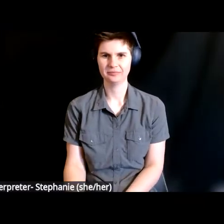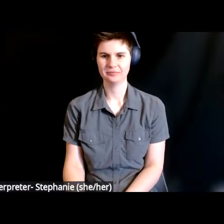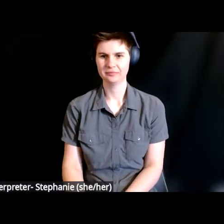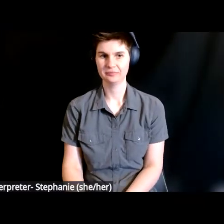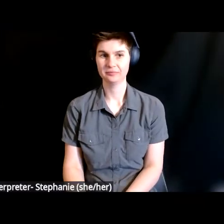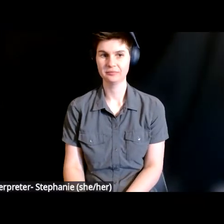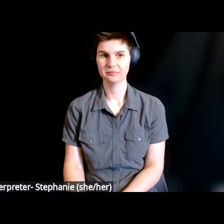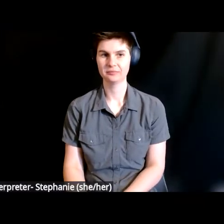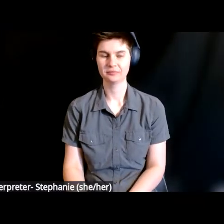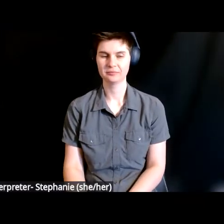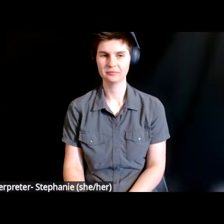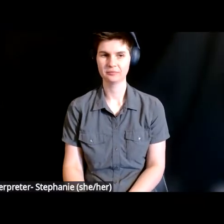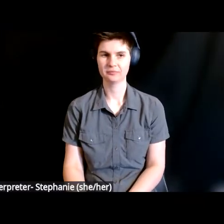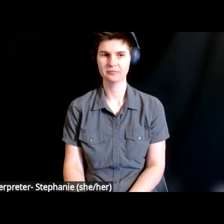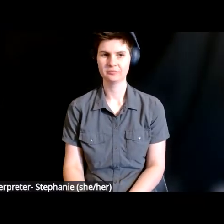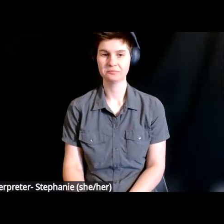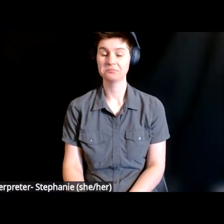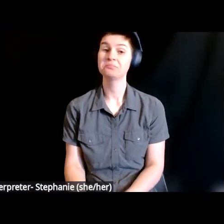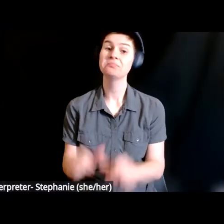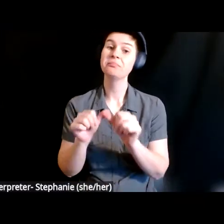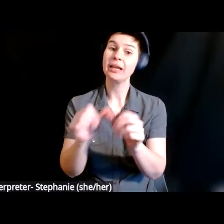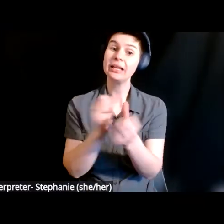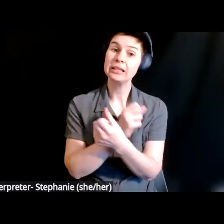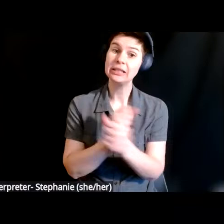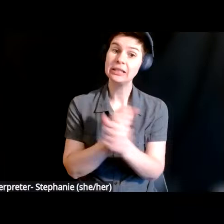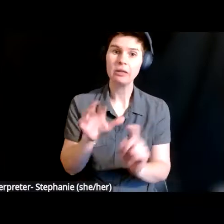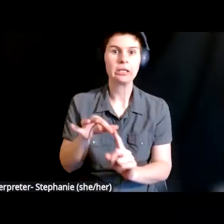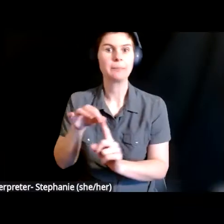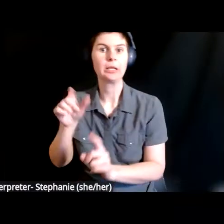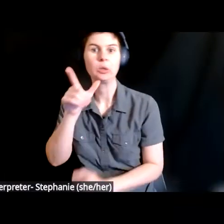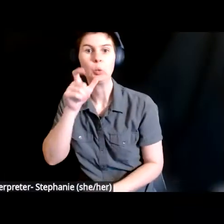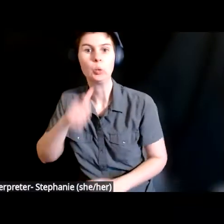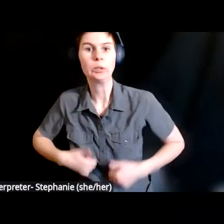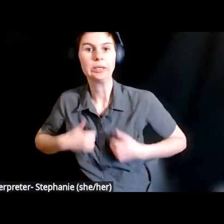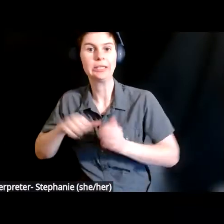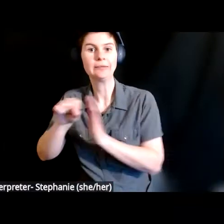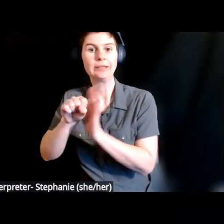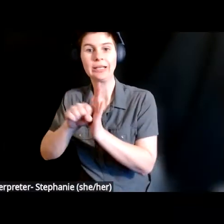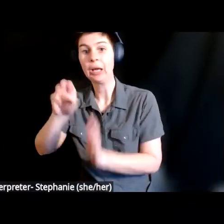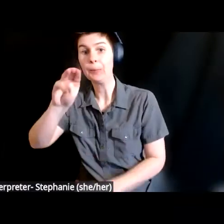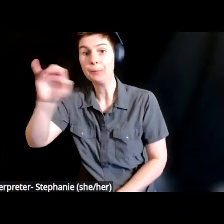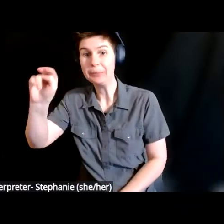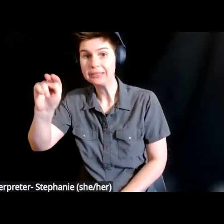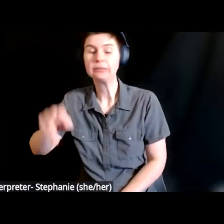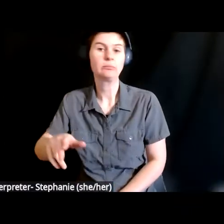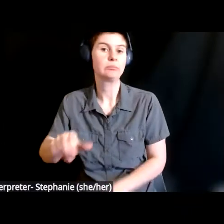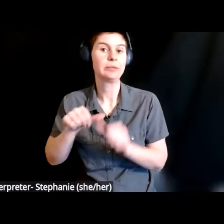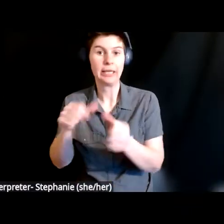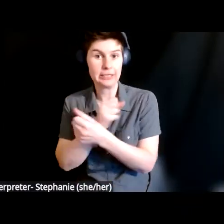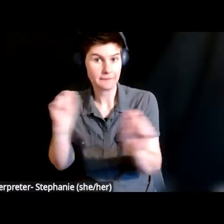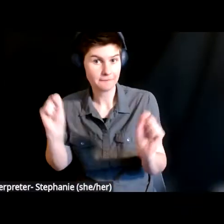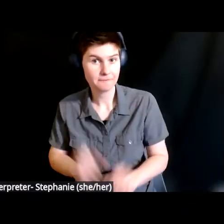Yeah, and stay safe, especially our Minnesota friends, everyone out there.